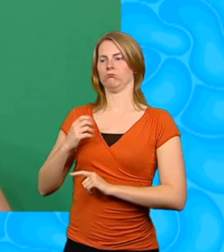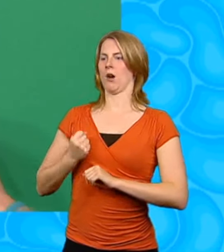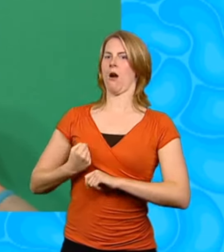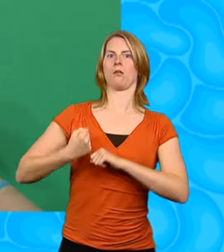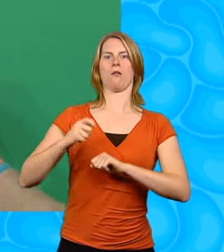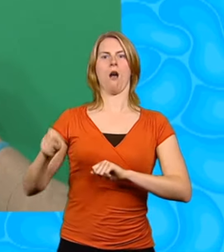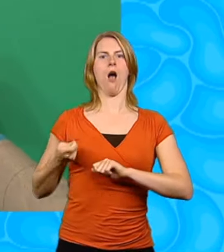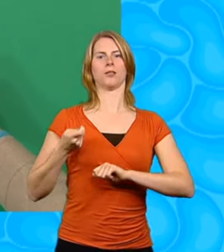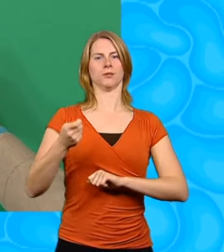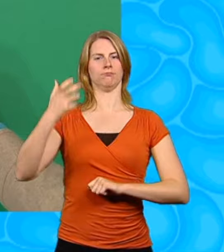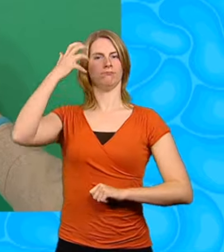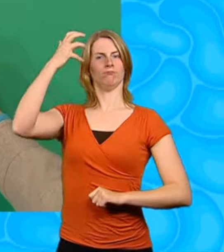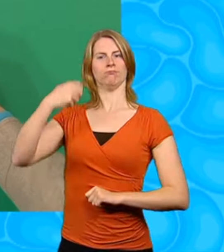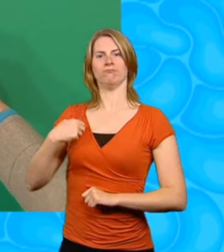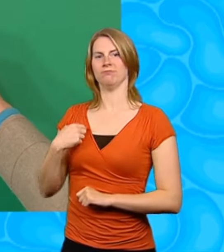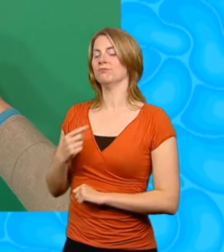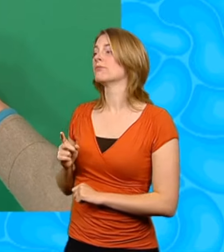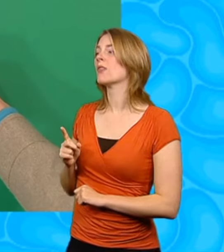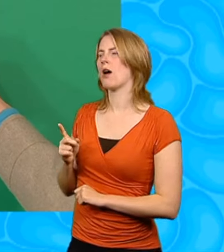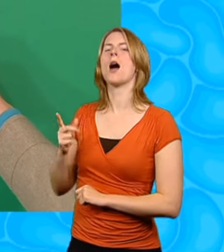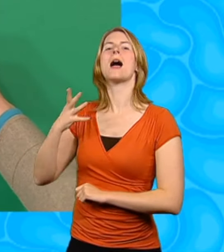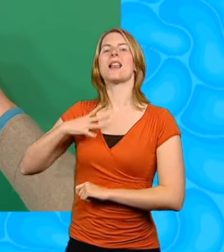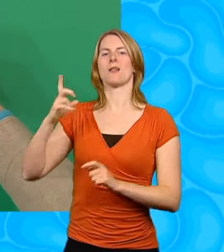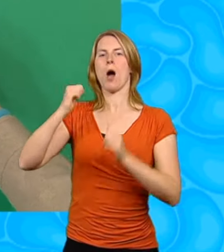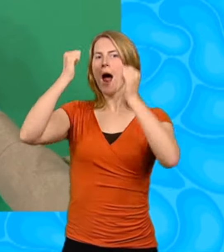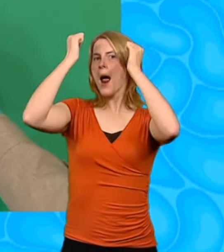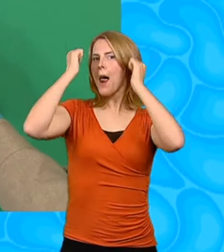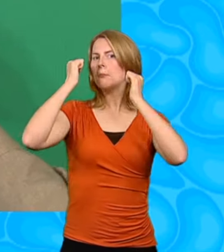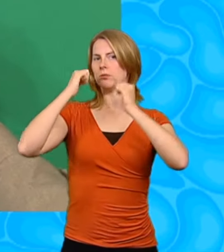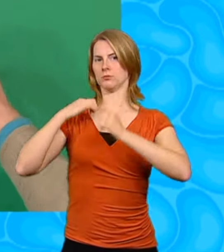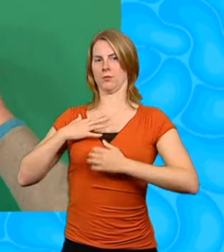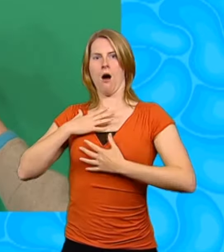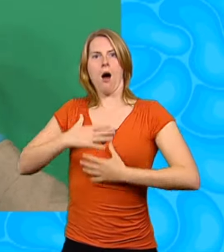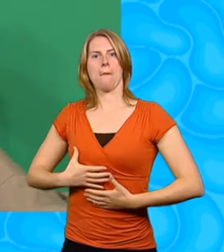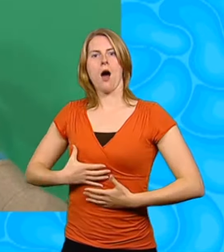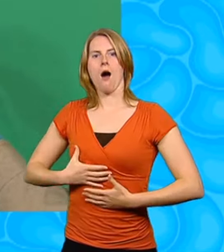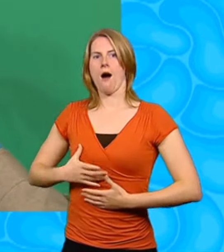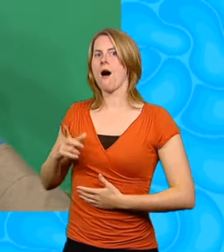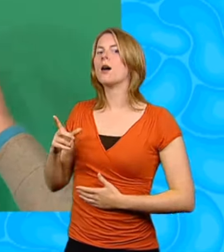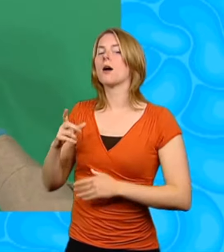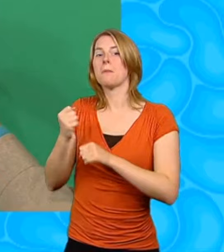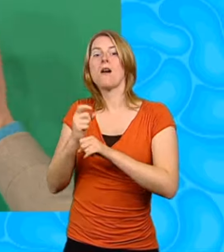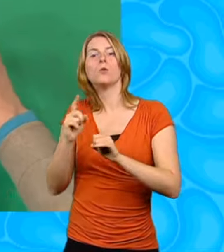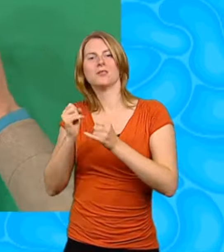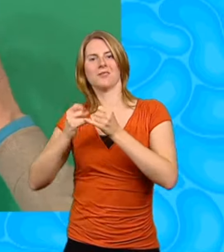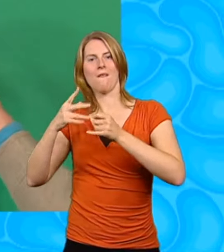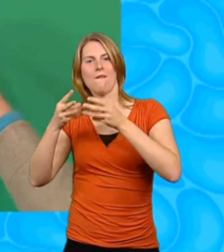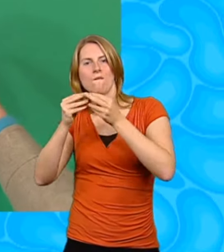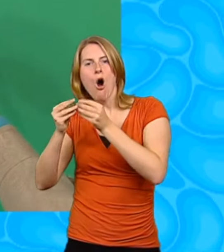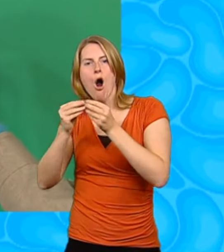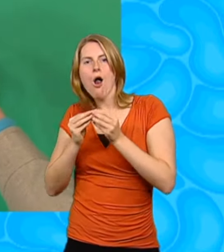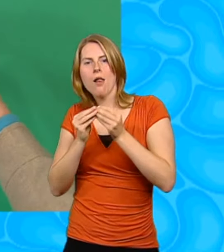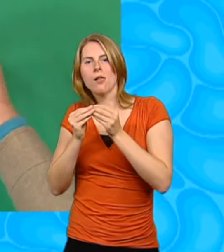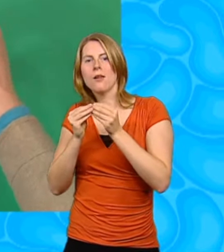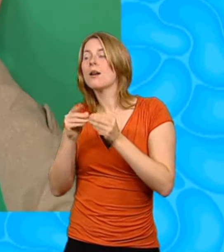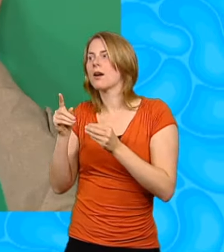knight needs a helmet and some armour, which you can make out of tin foil. Shape the foil to make it look like a helmet, and you